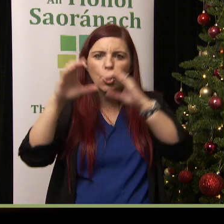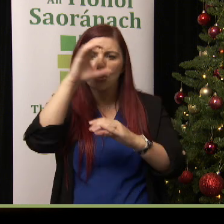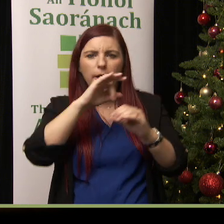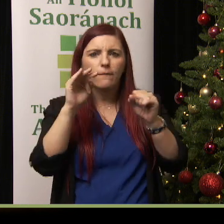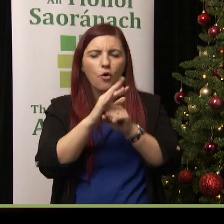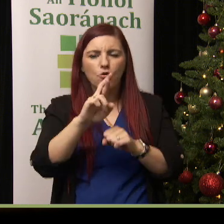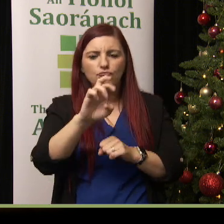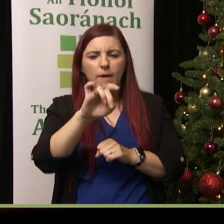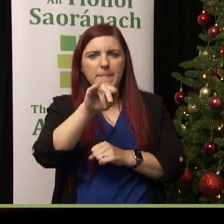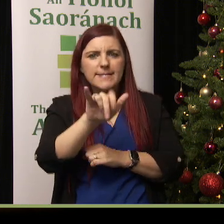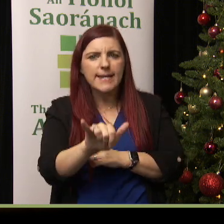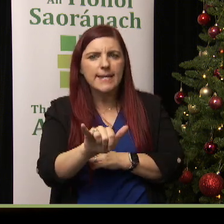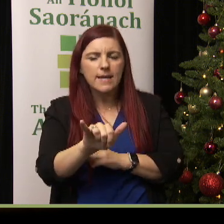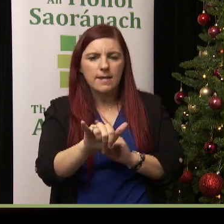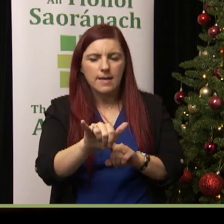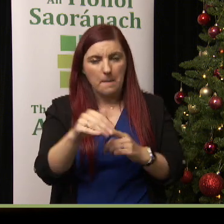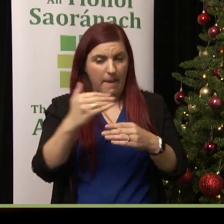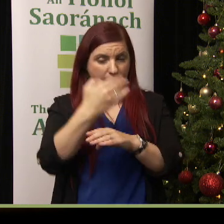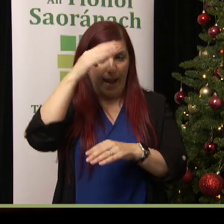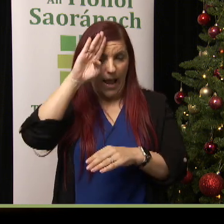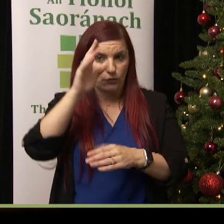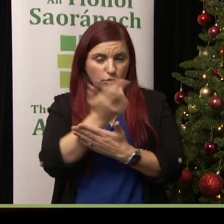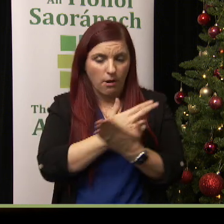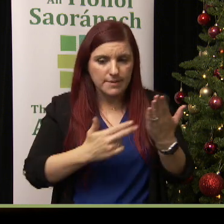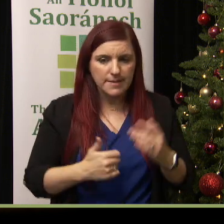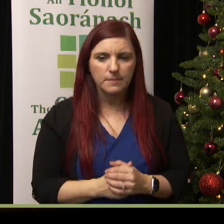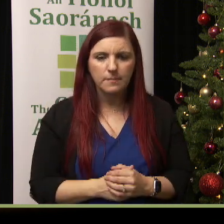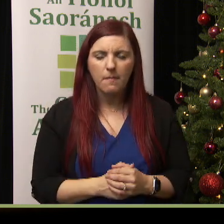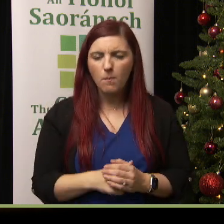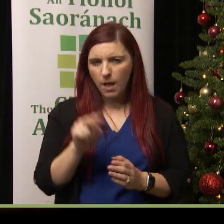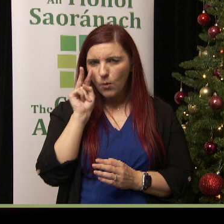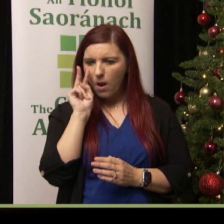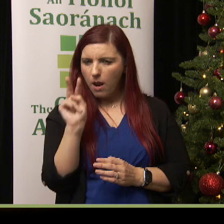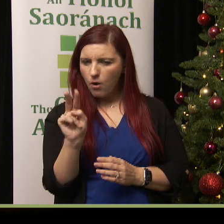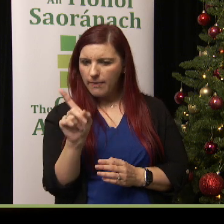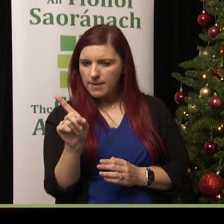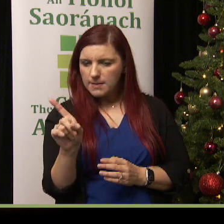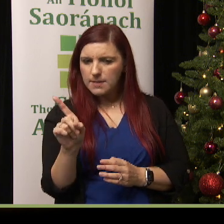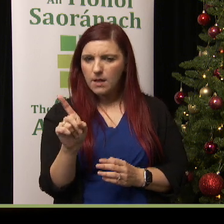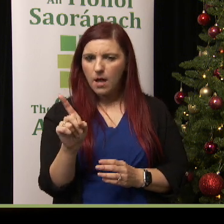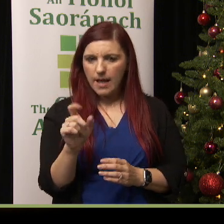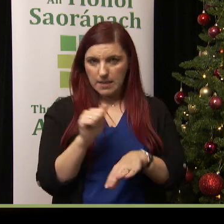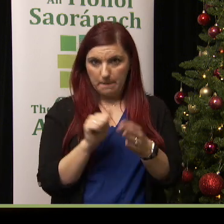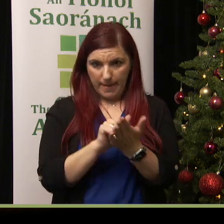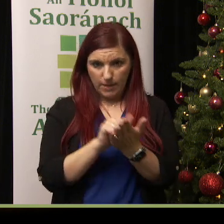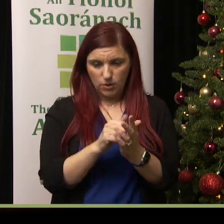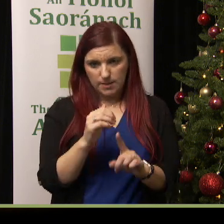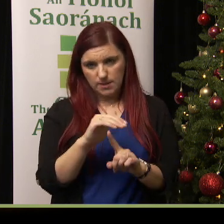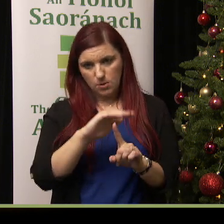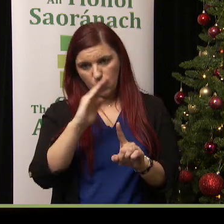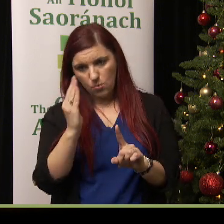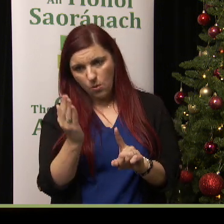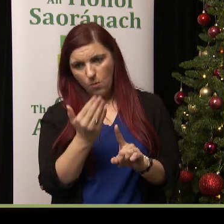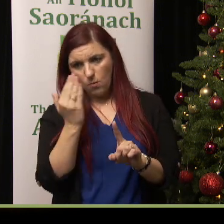Irish contemporary artist Siobhan MacDonald. And what you'll notice as the pages flick very slowly and